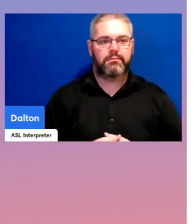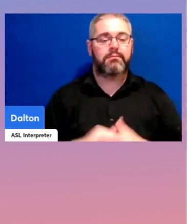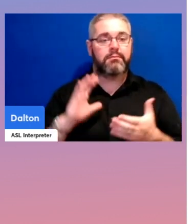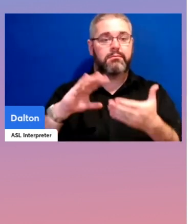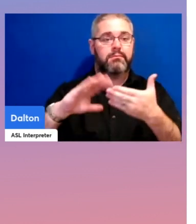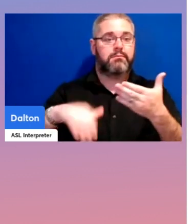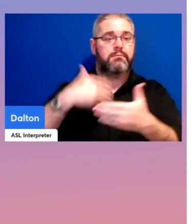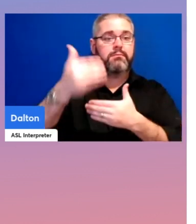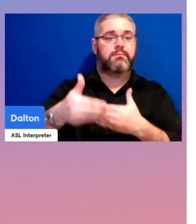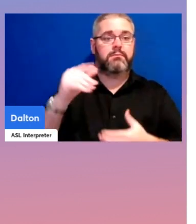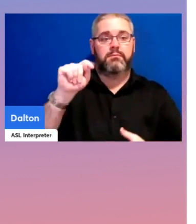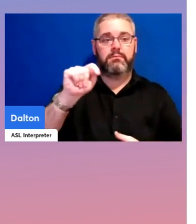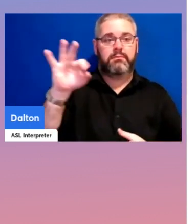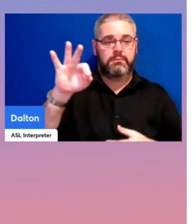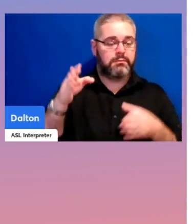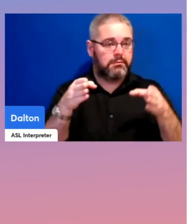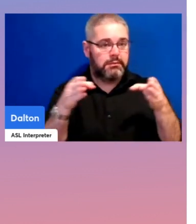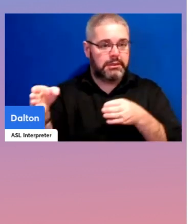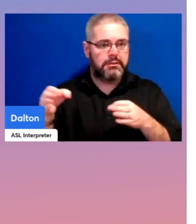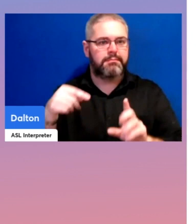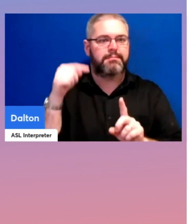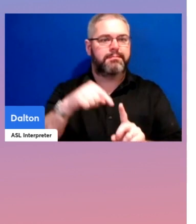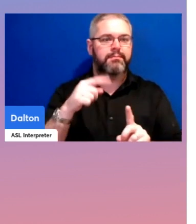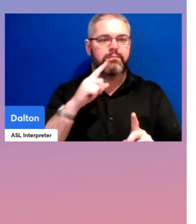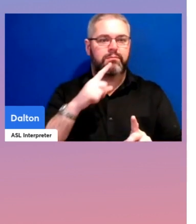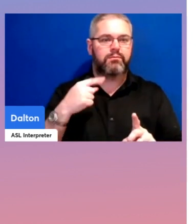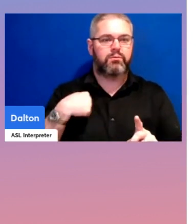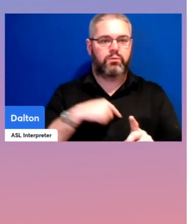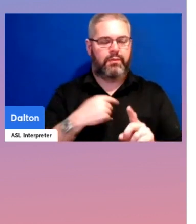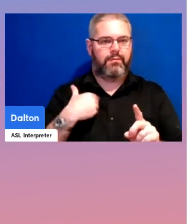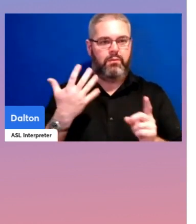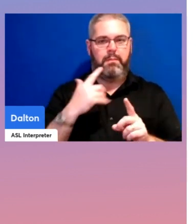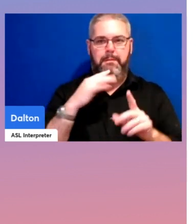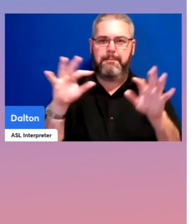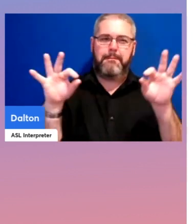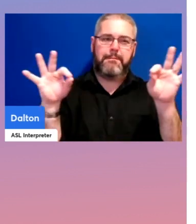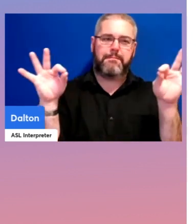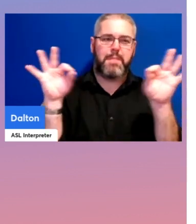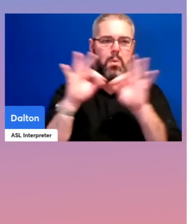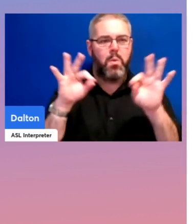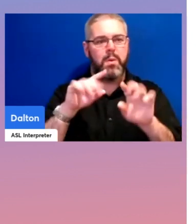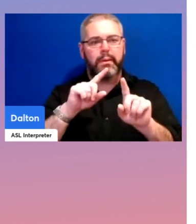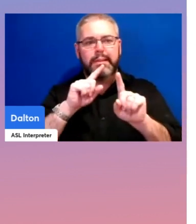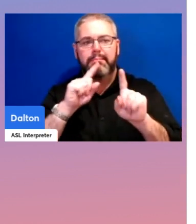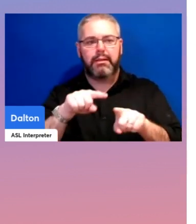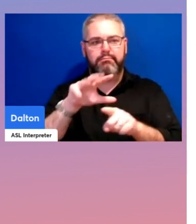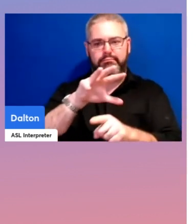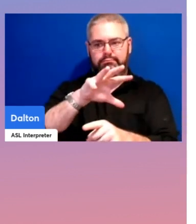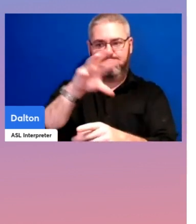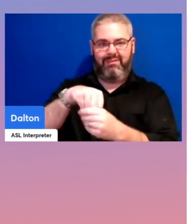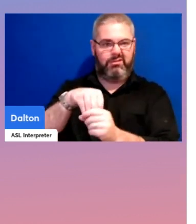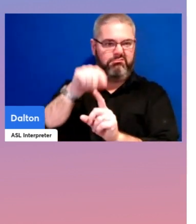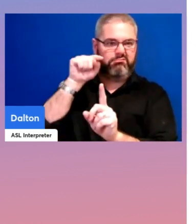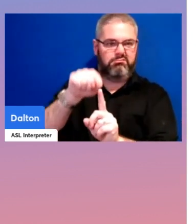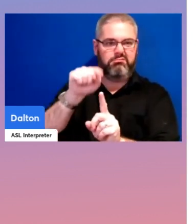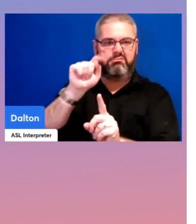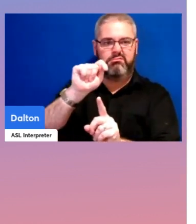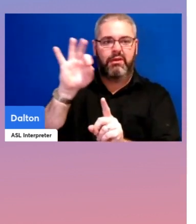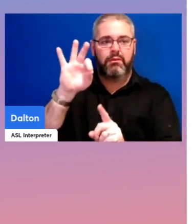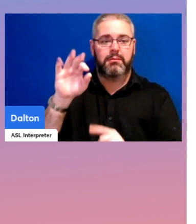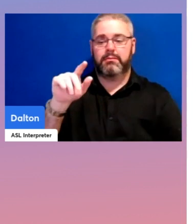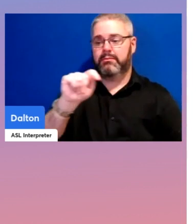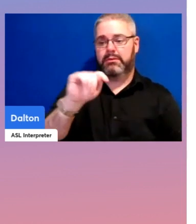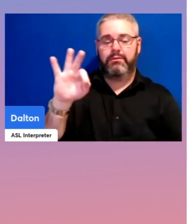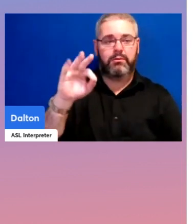plan. And this is, I would argue, the most important command available in Terraform. So Terraform plan takes